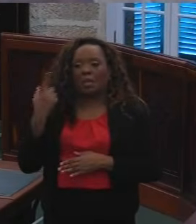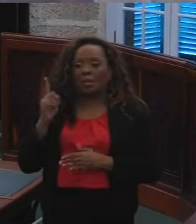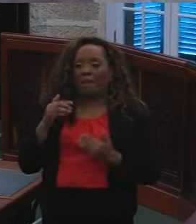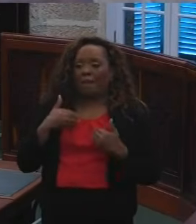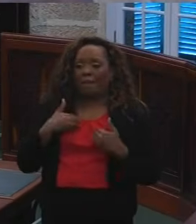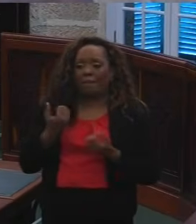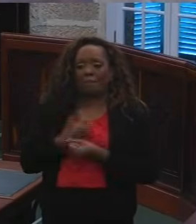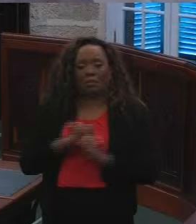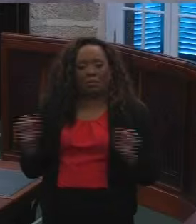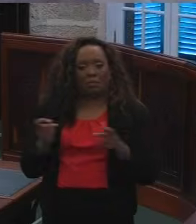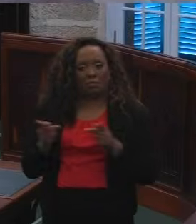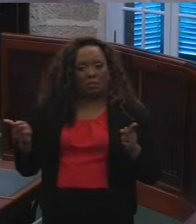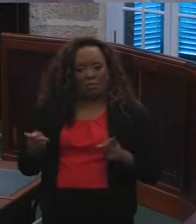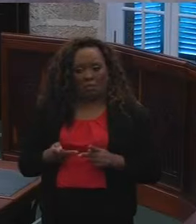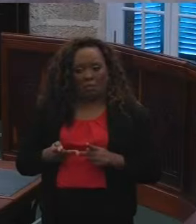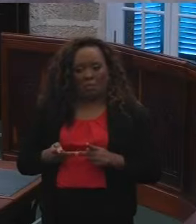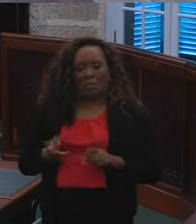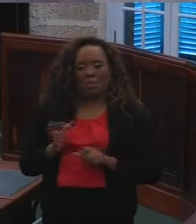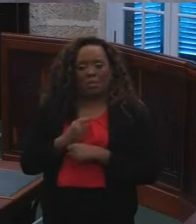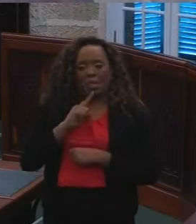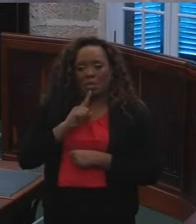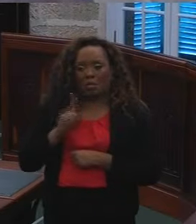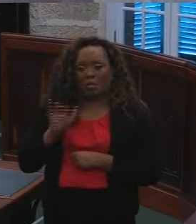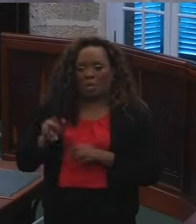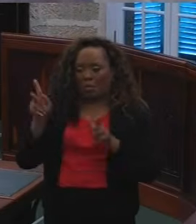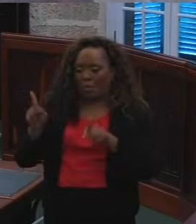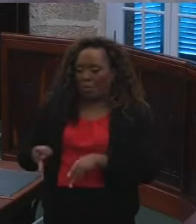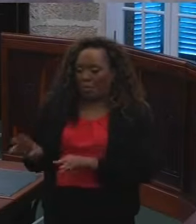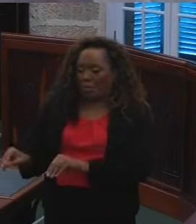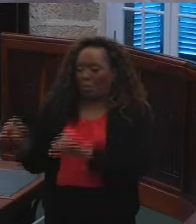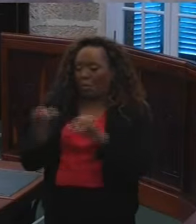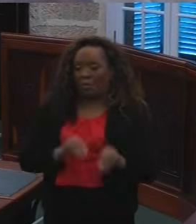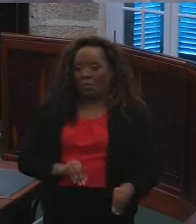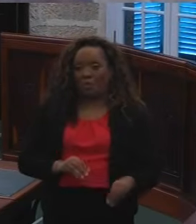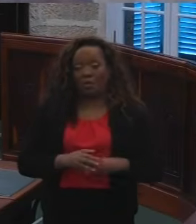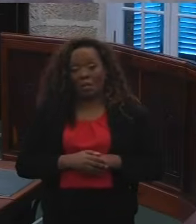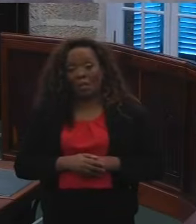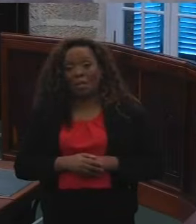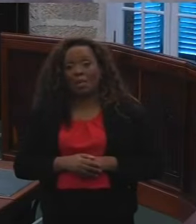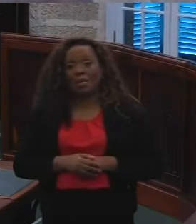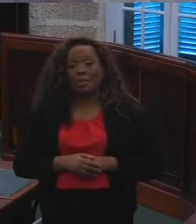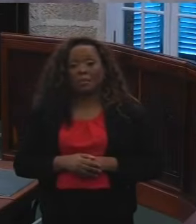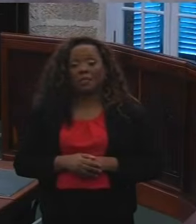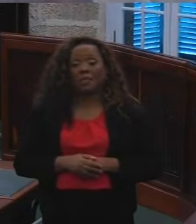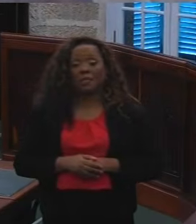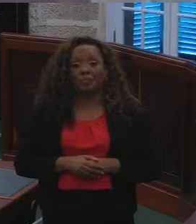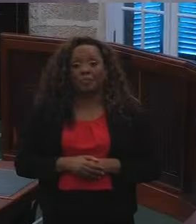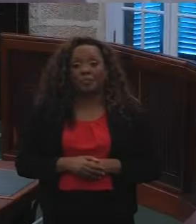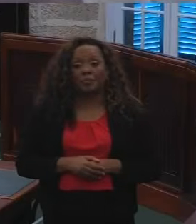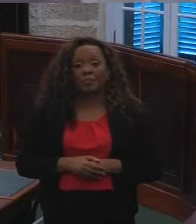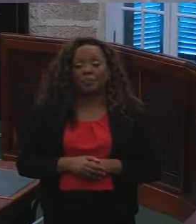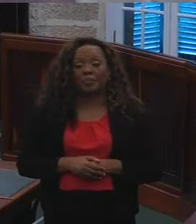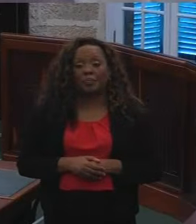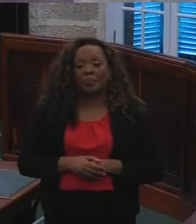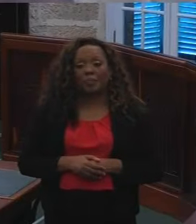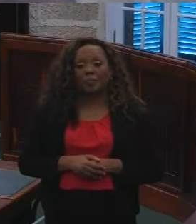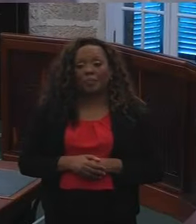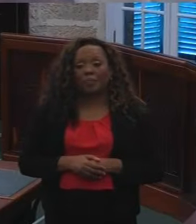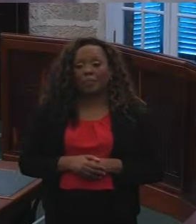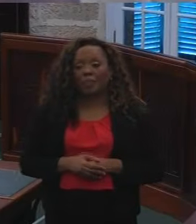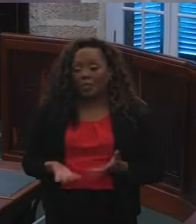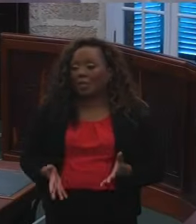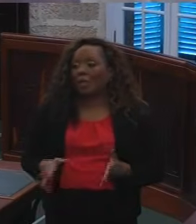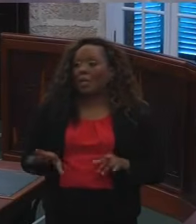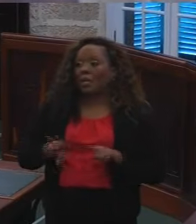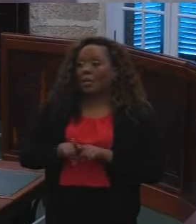immediacy of the response needed. He may also revoke such designations as he or she sees fit.